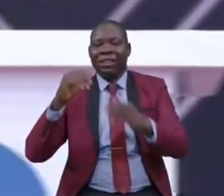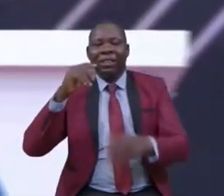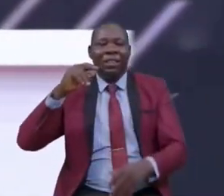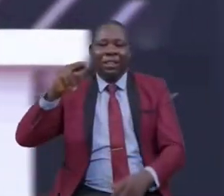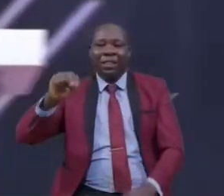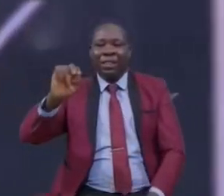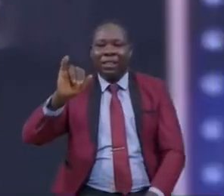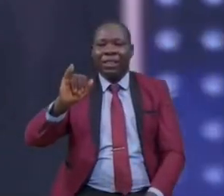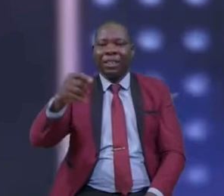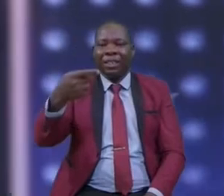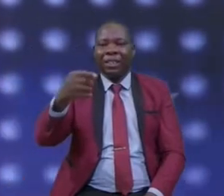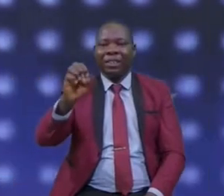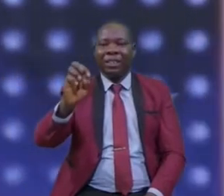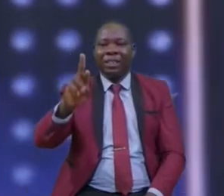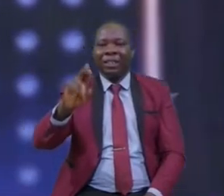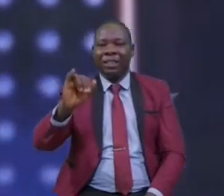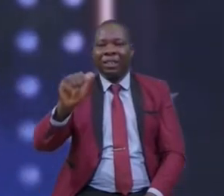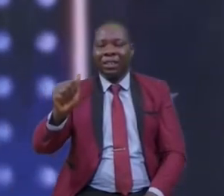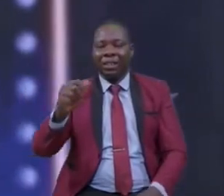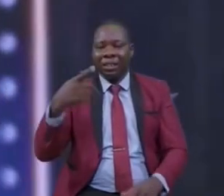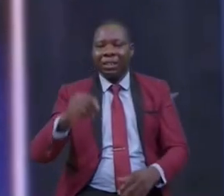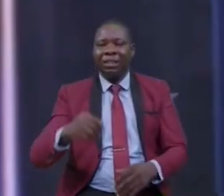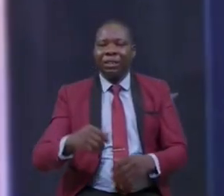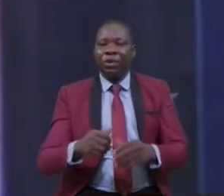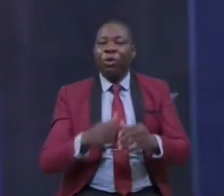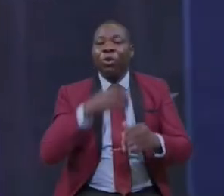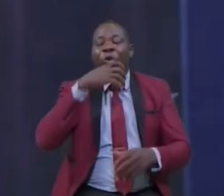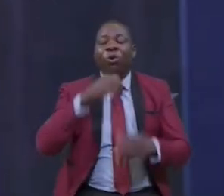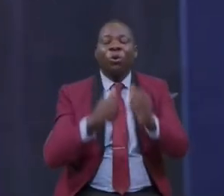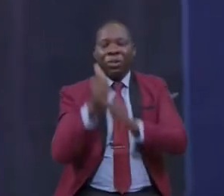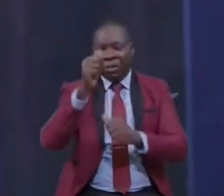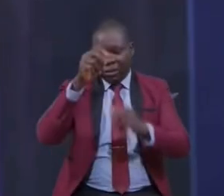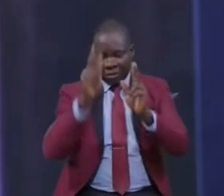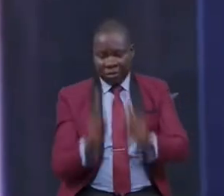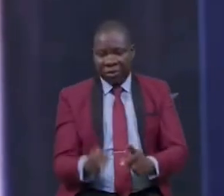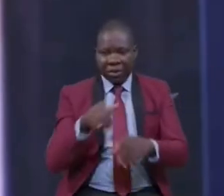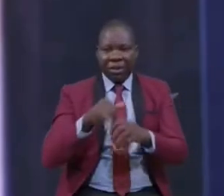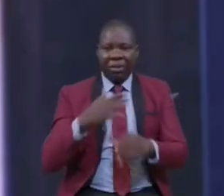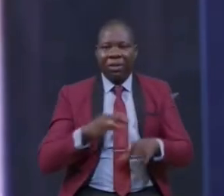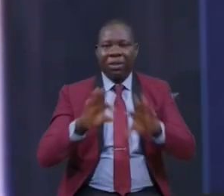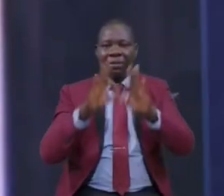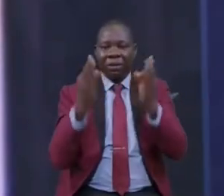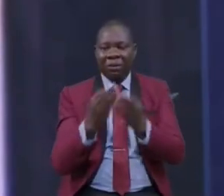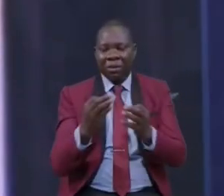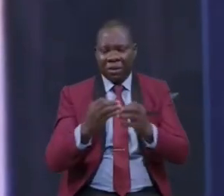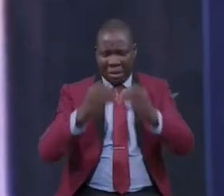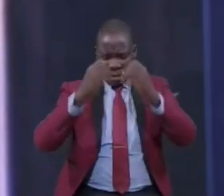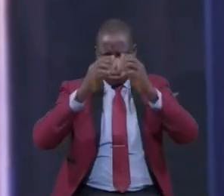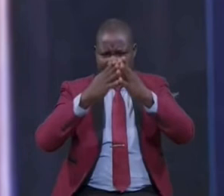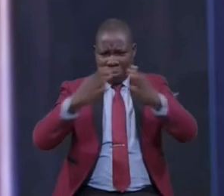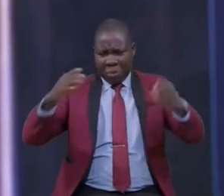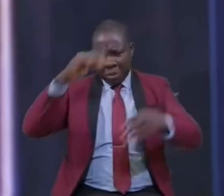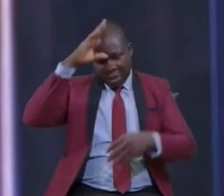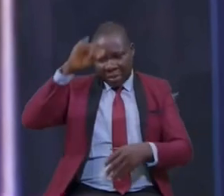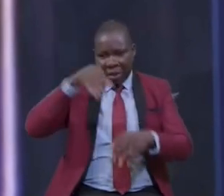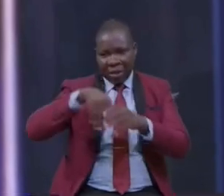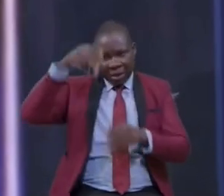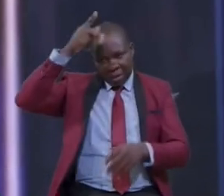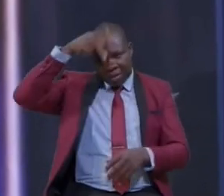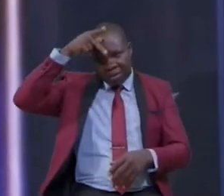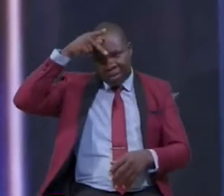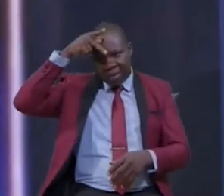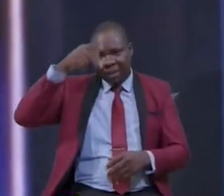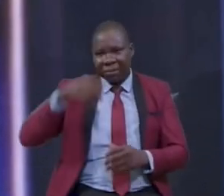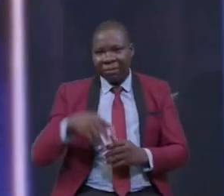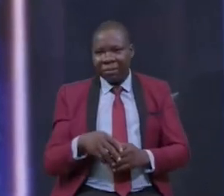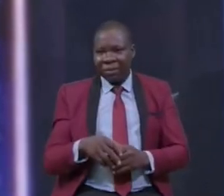the eldest in our family, a great man in politics and other things, he mentioned my name.